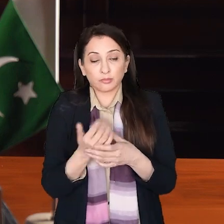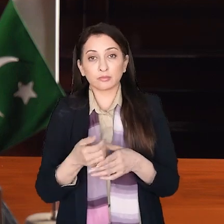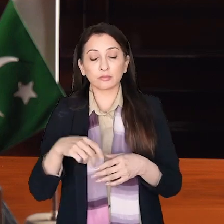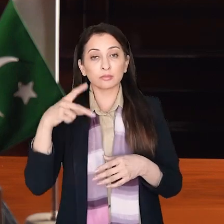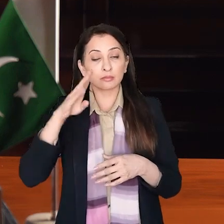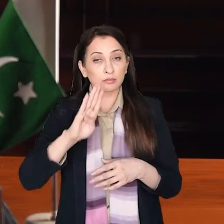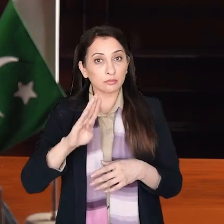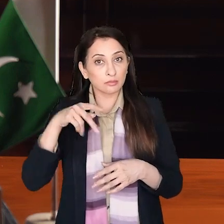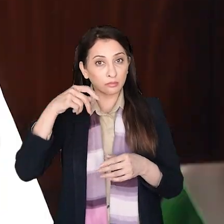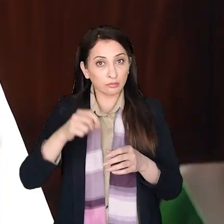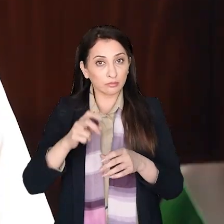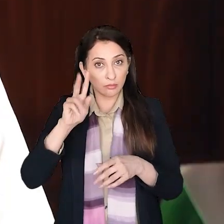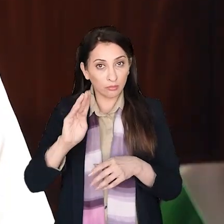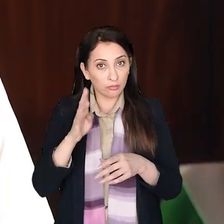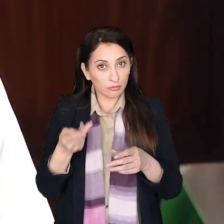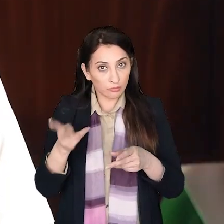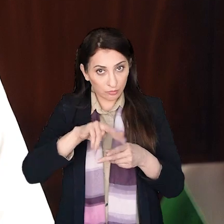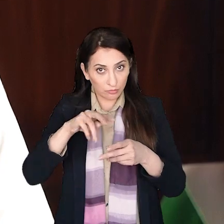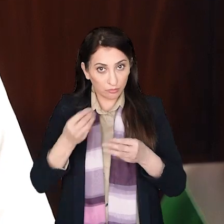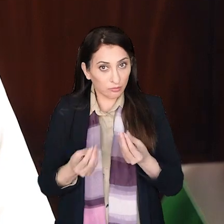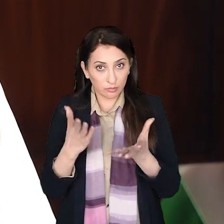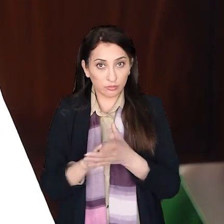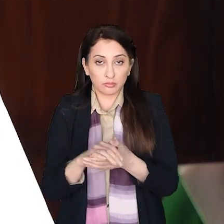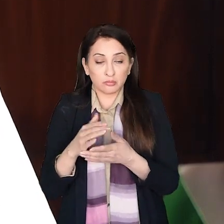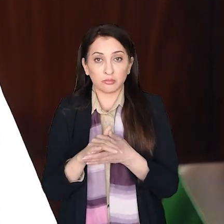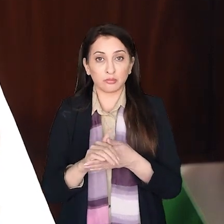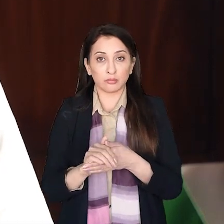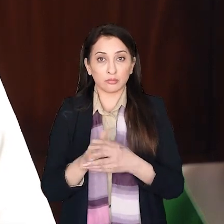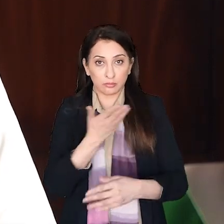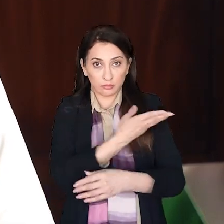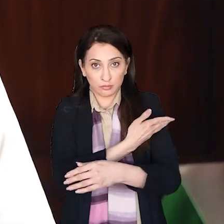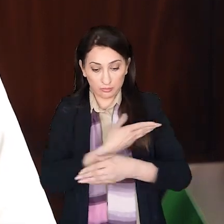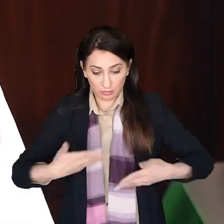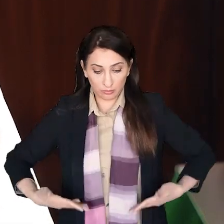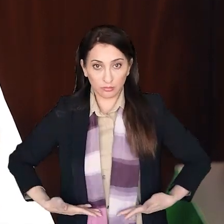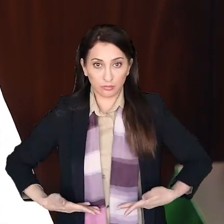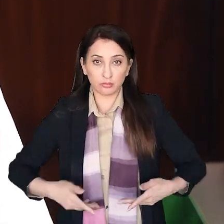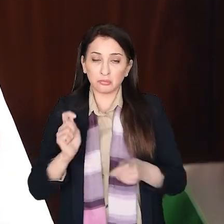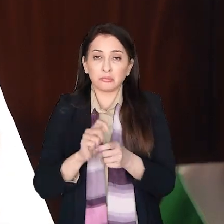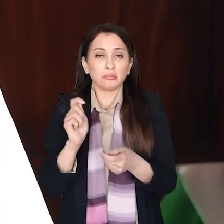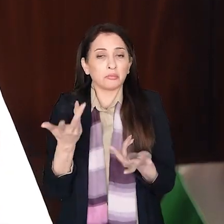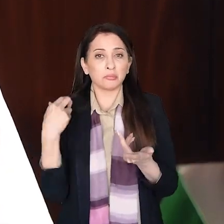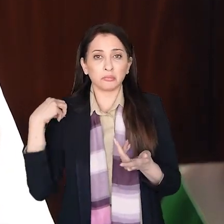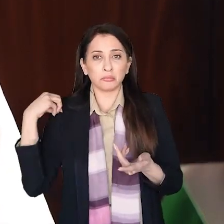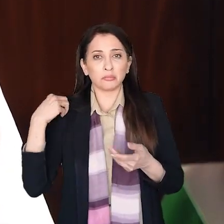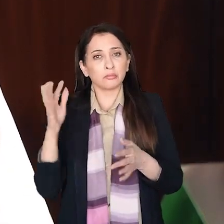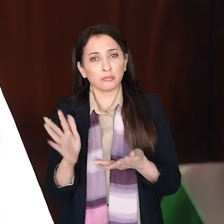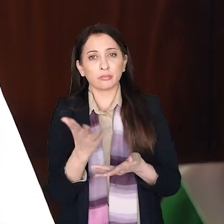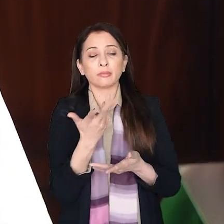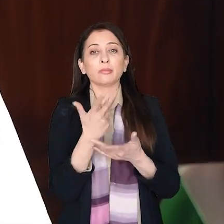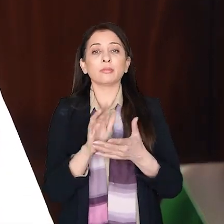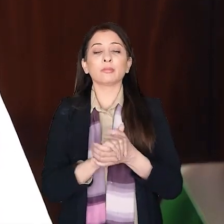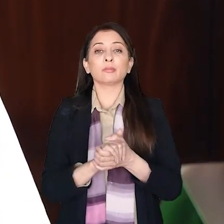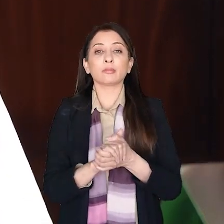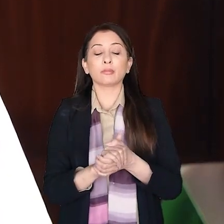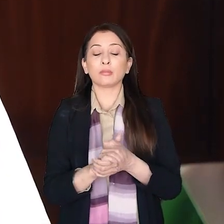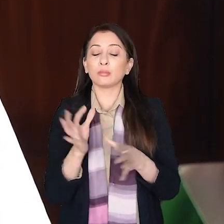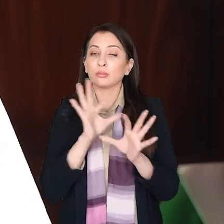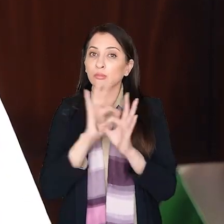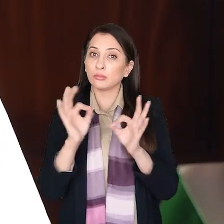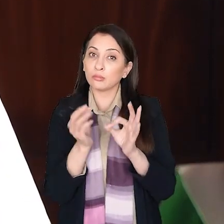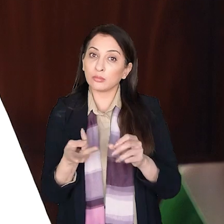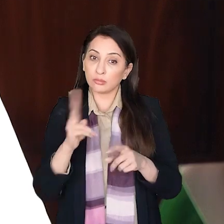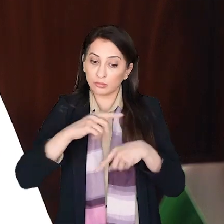PET bottles again, or whether that's using them to make t-shirts, yarn, clothes, fabric, 100%